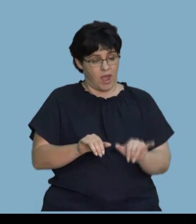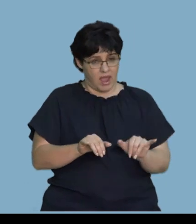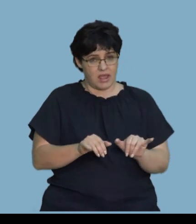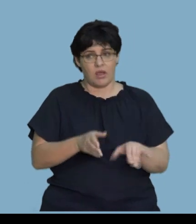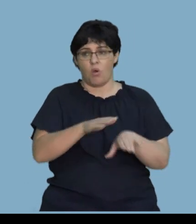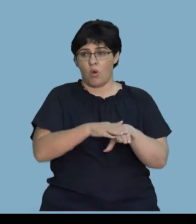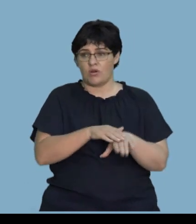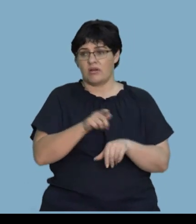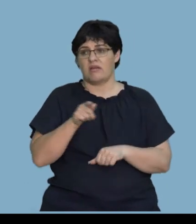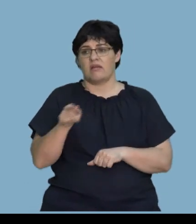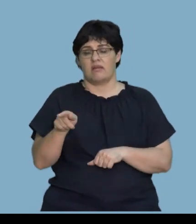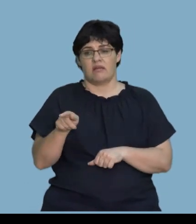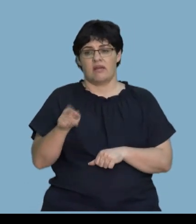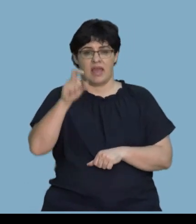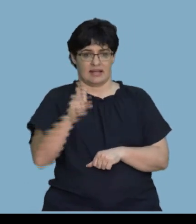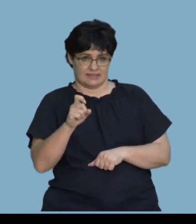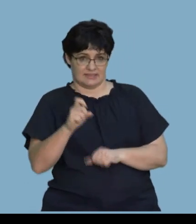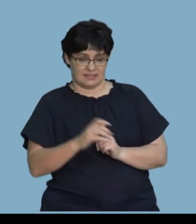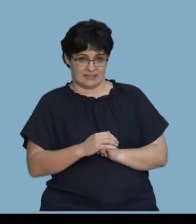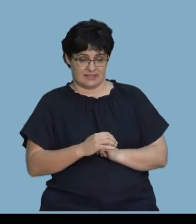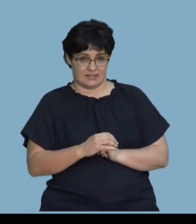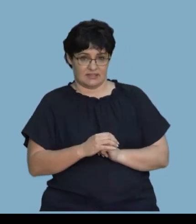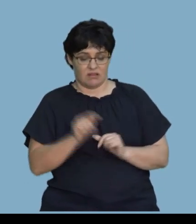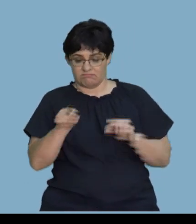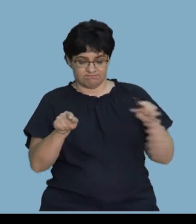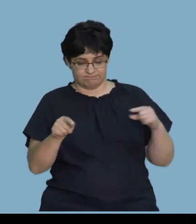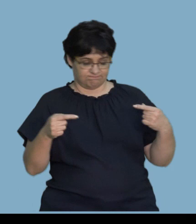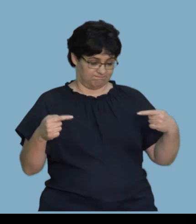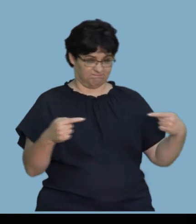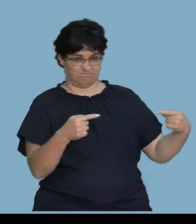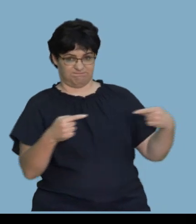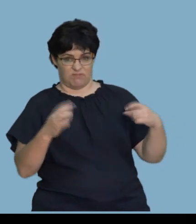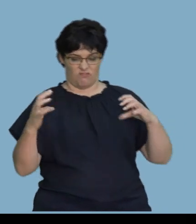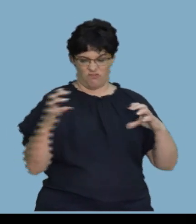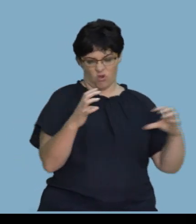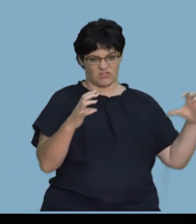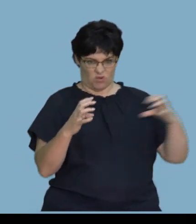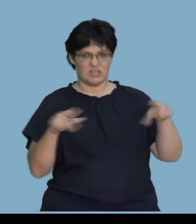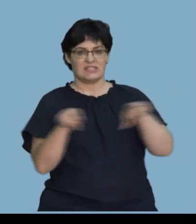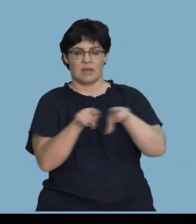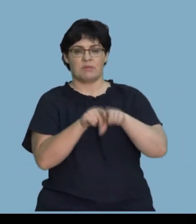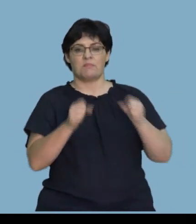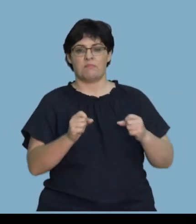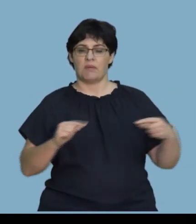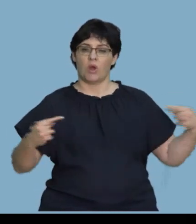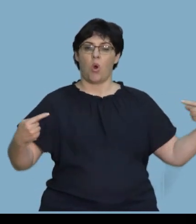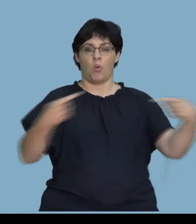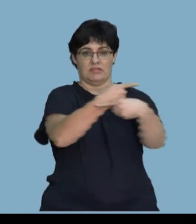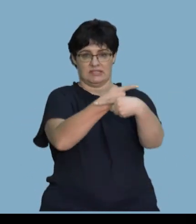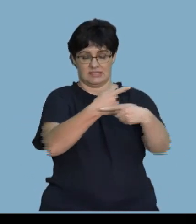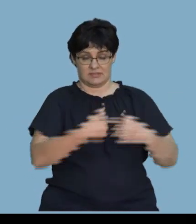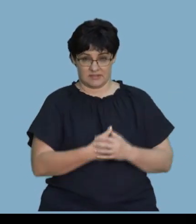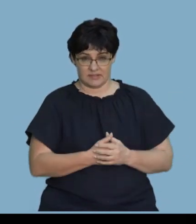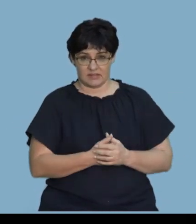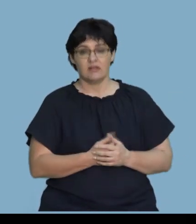on x. So these two forces are actually equal in magnitude but opposite in direction. Okay, that needs to